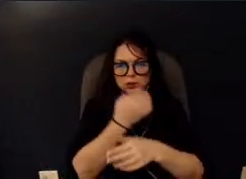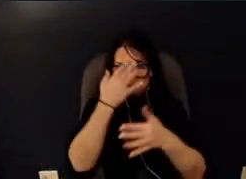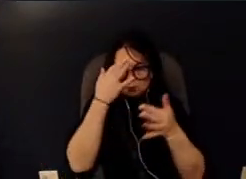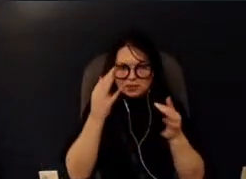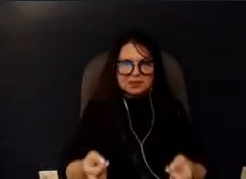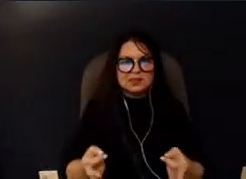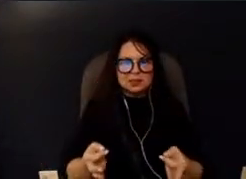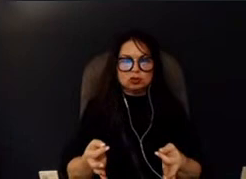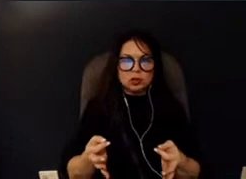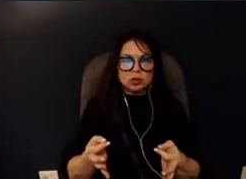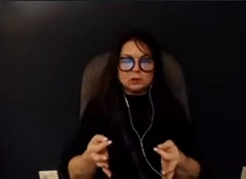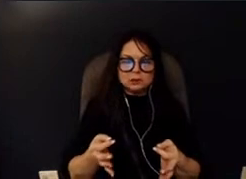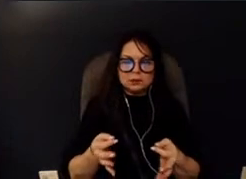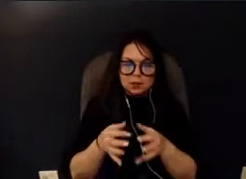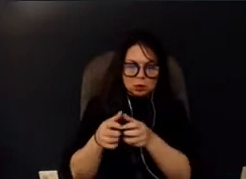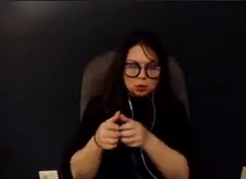know,